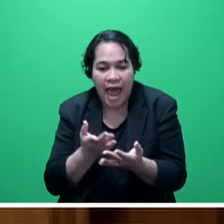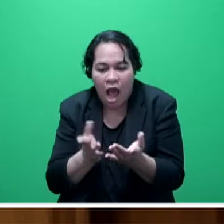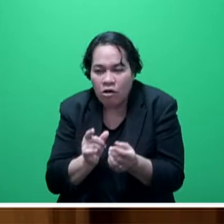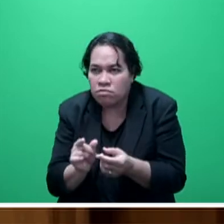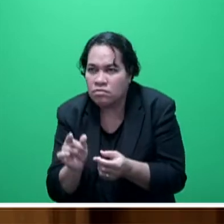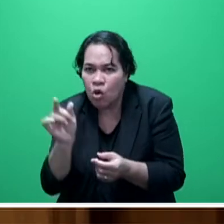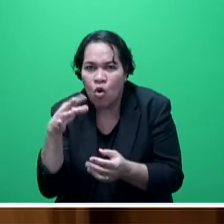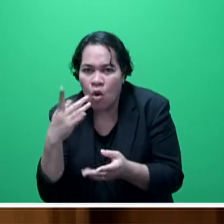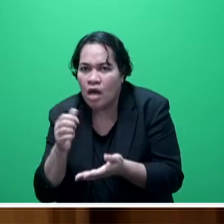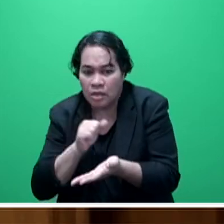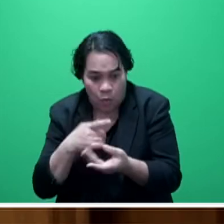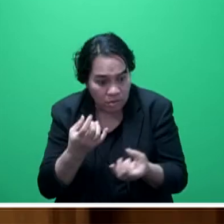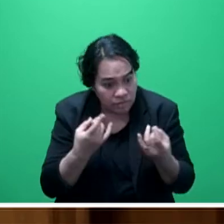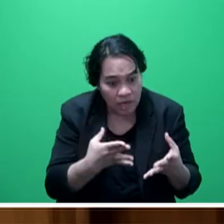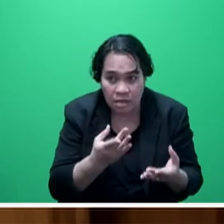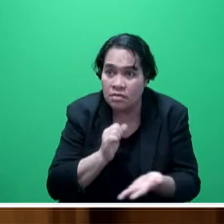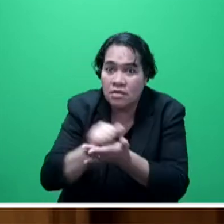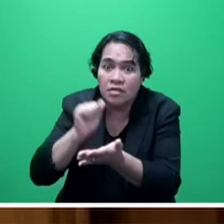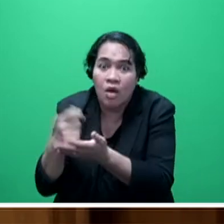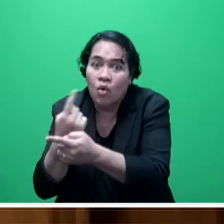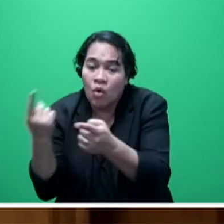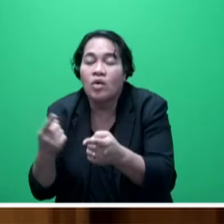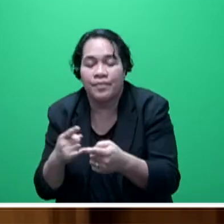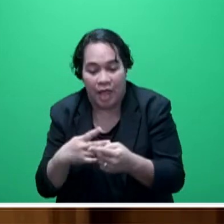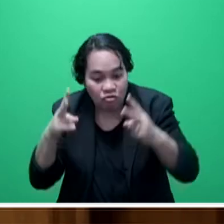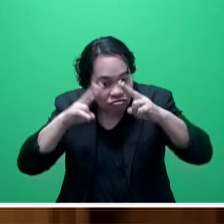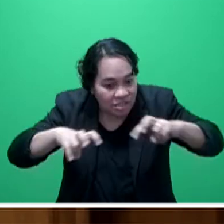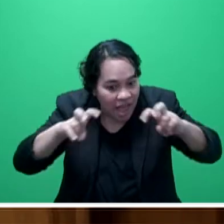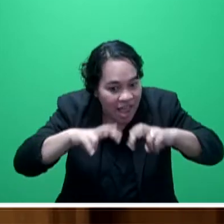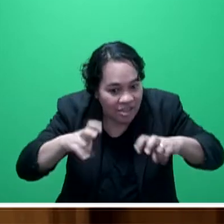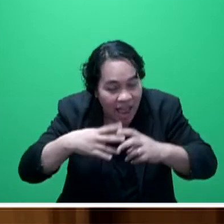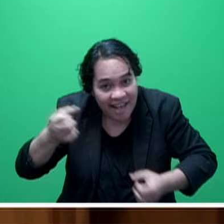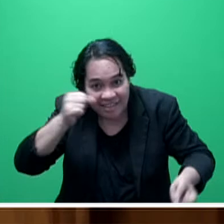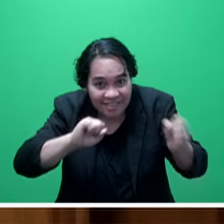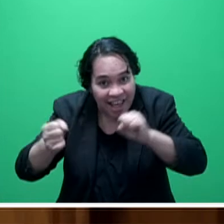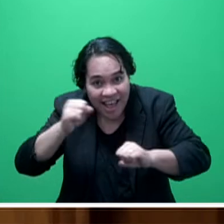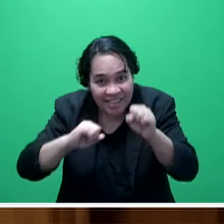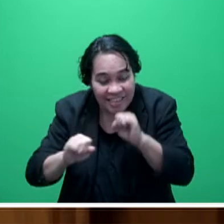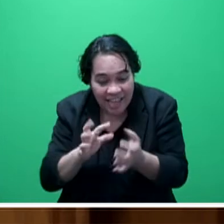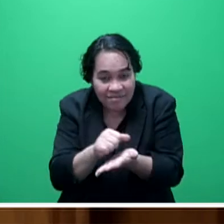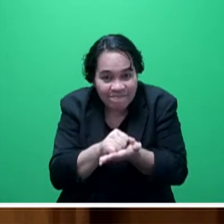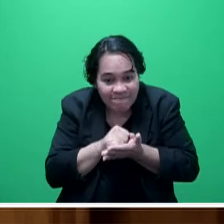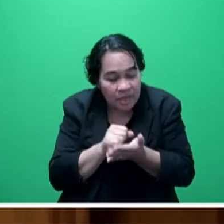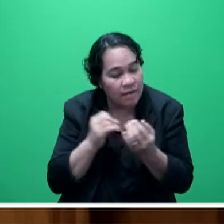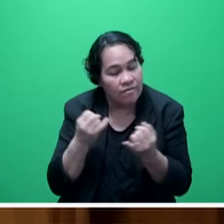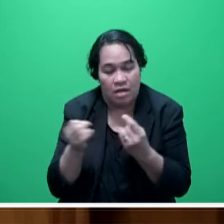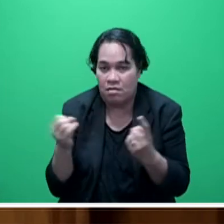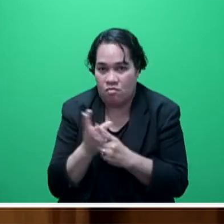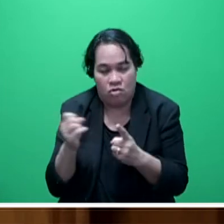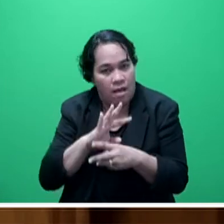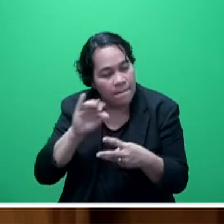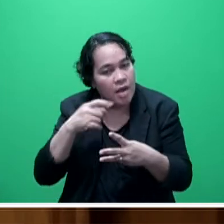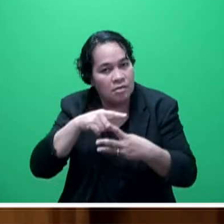initiatives. Honourable Speaker, sir, research, science, and conservation are critical elements